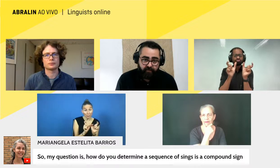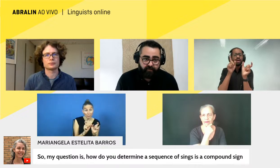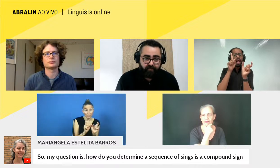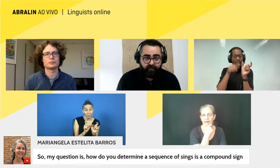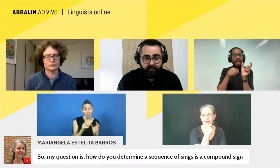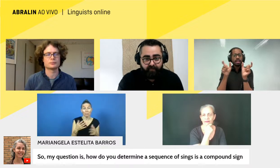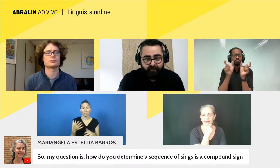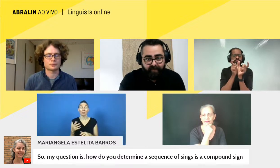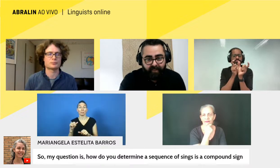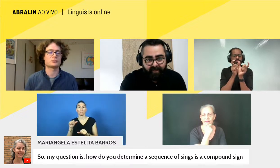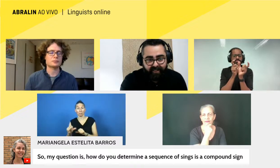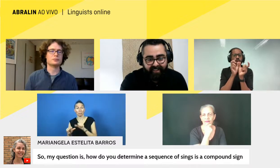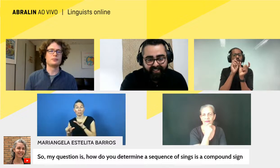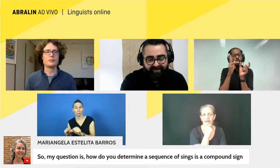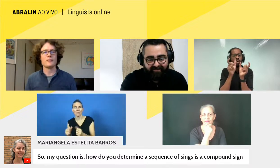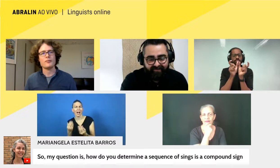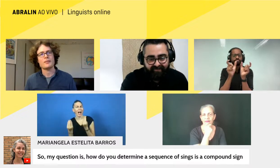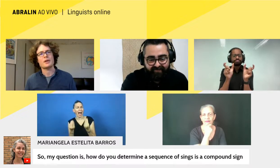sign?